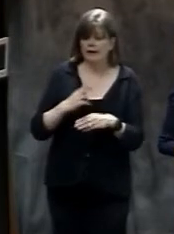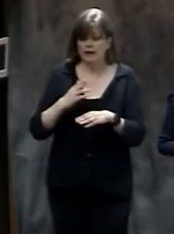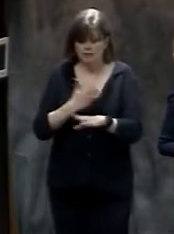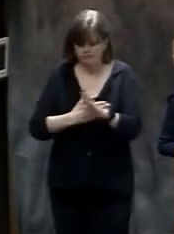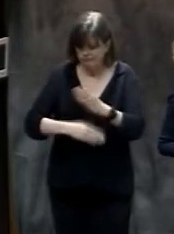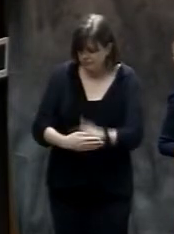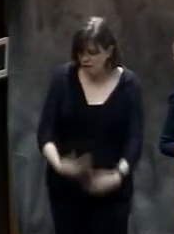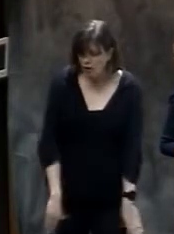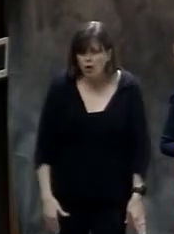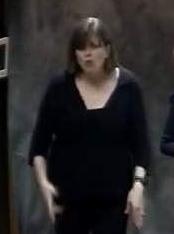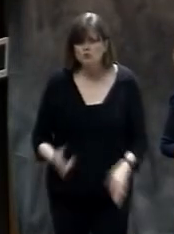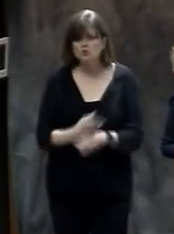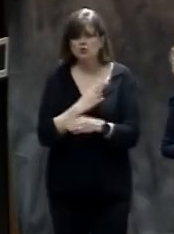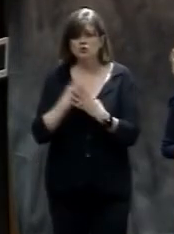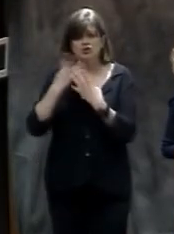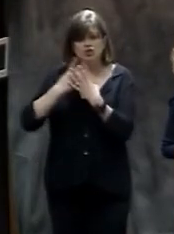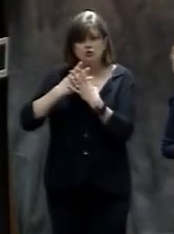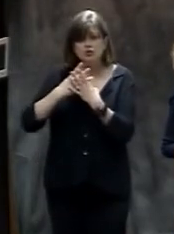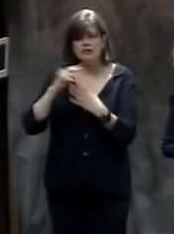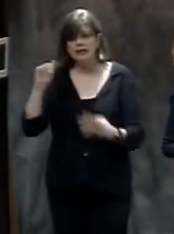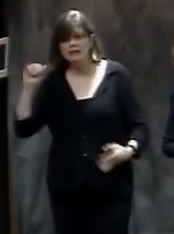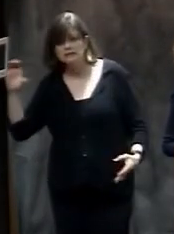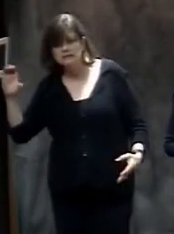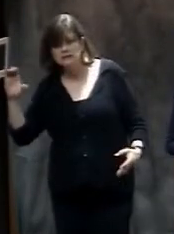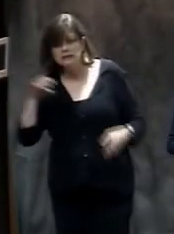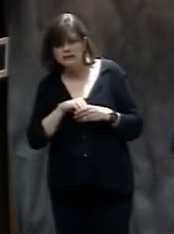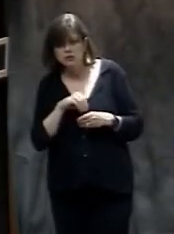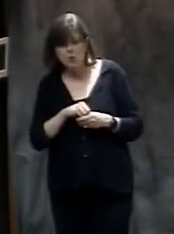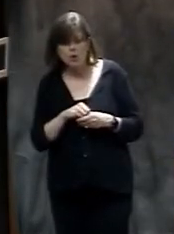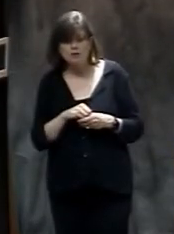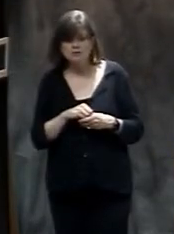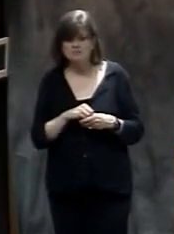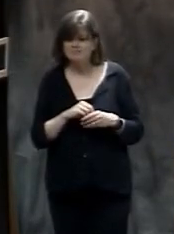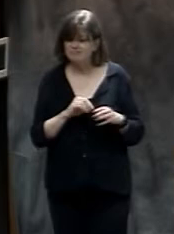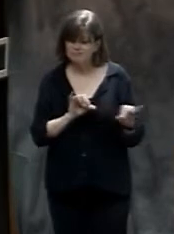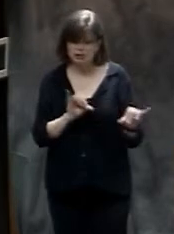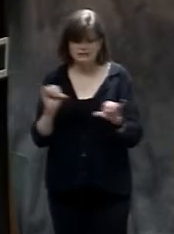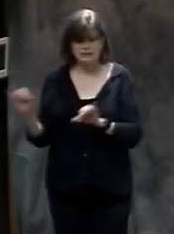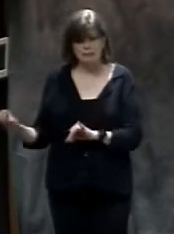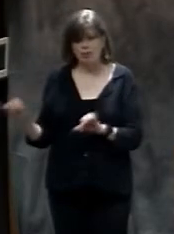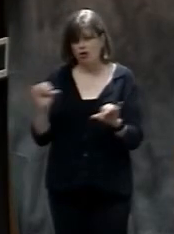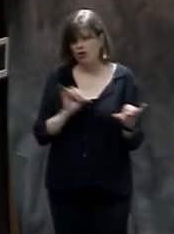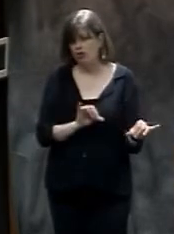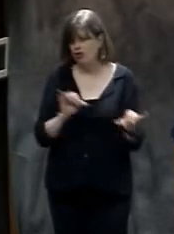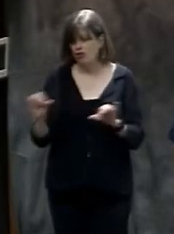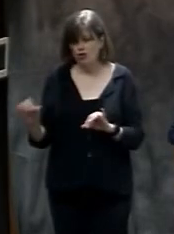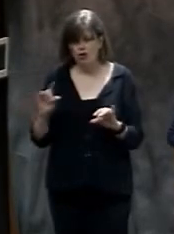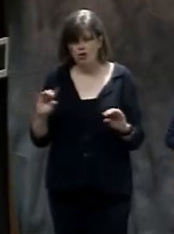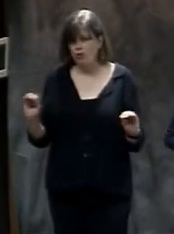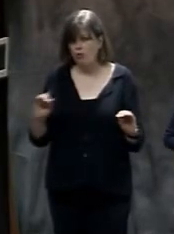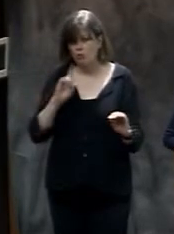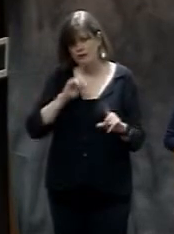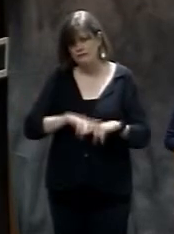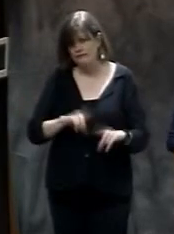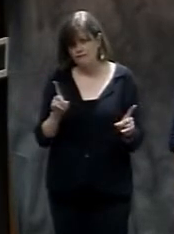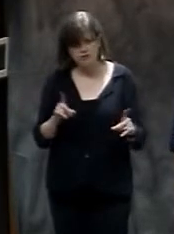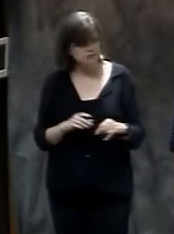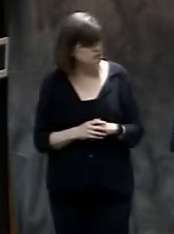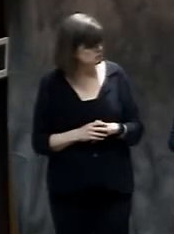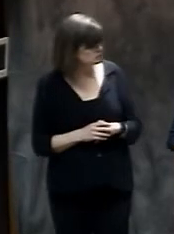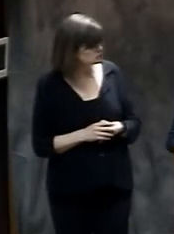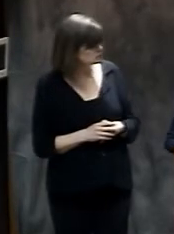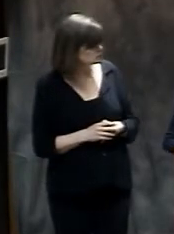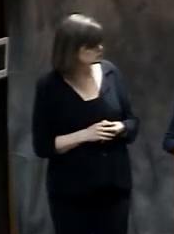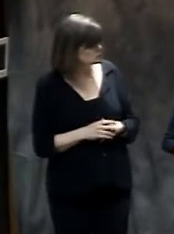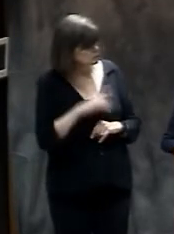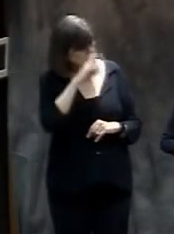air conditioning. These are all pretty much the same in both. There's no statistical significance to these. But when we